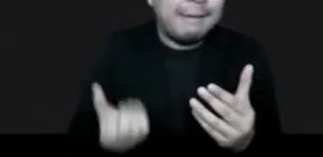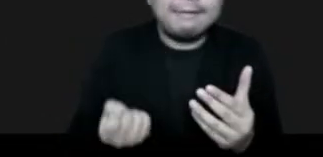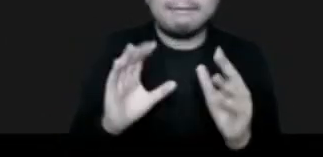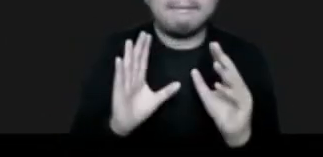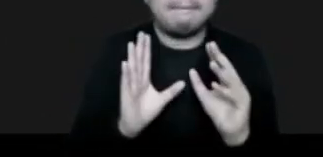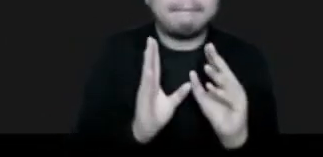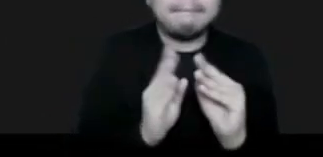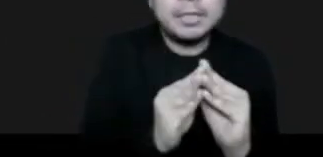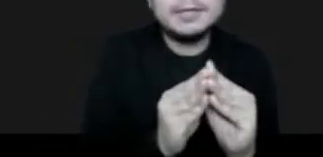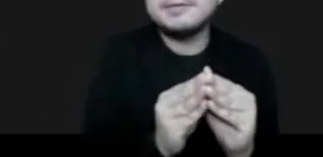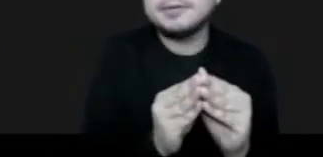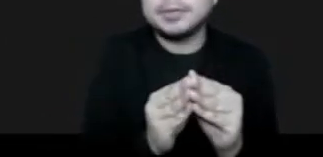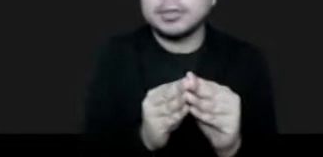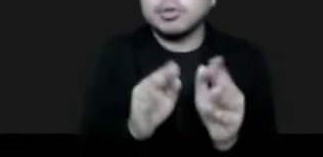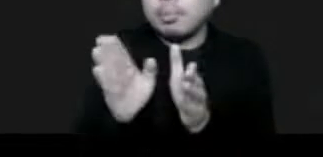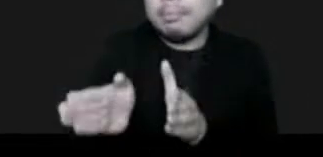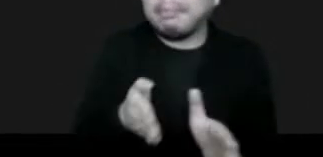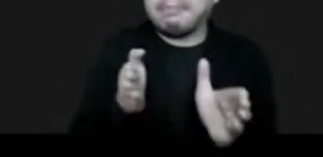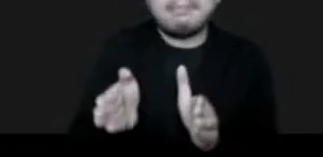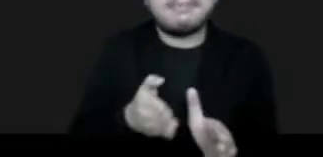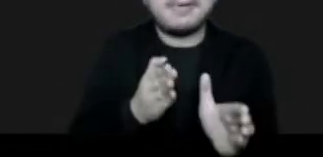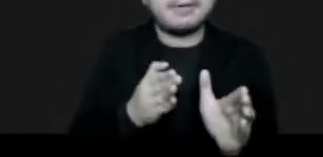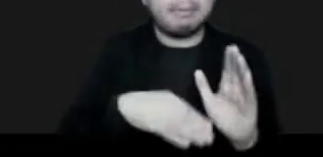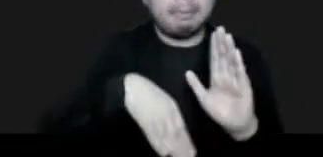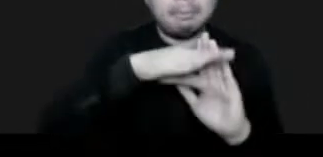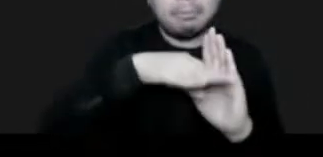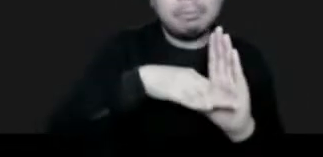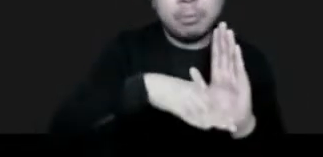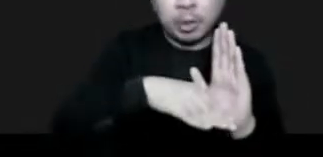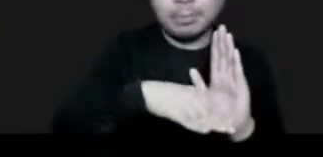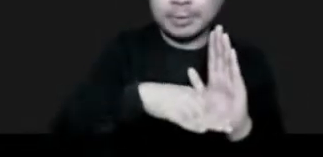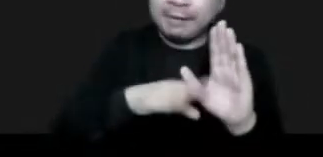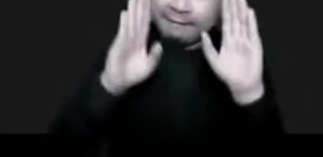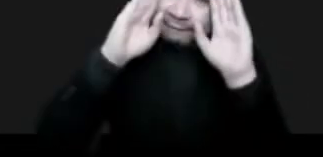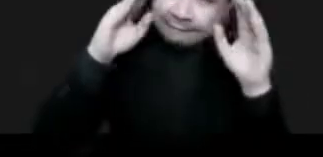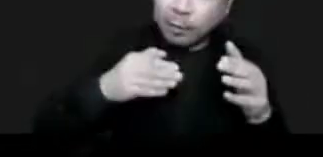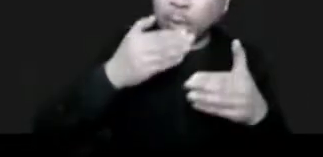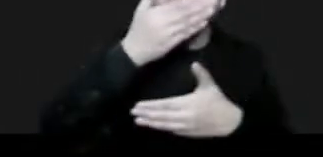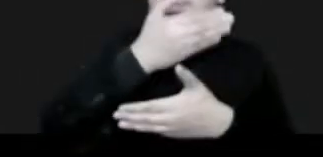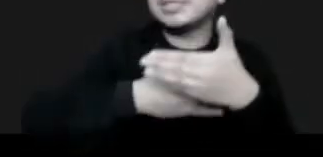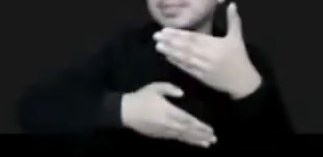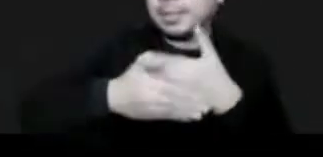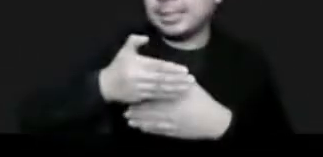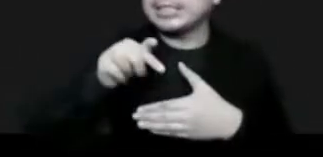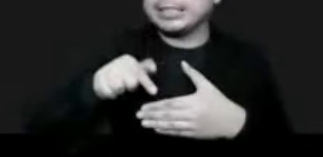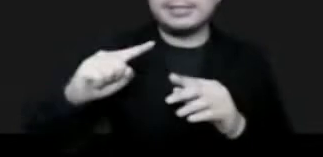programs for the disability. So this is a very critical area, and it's so